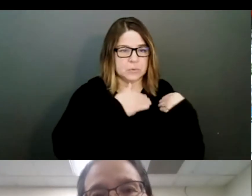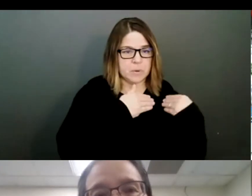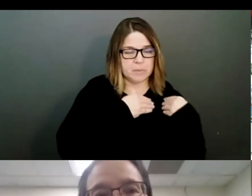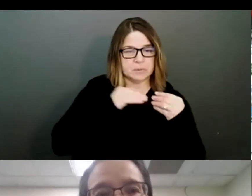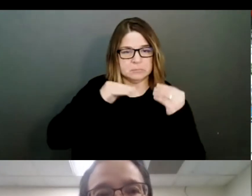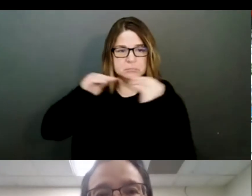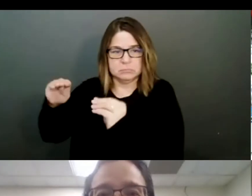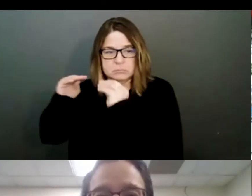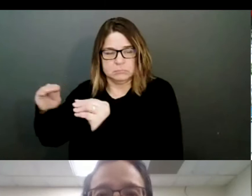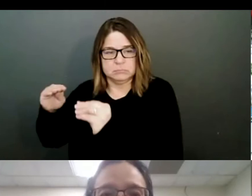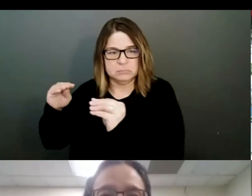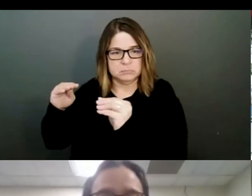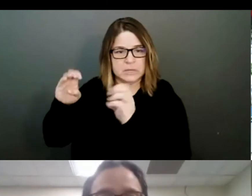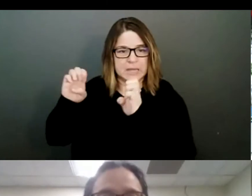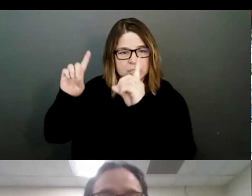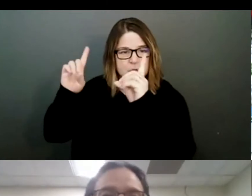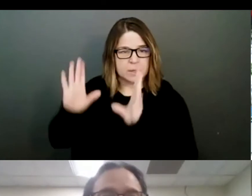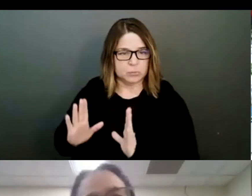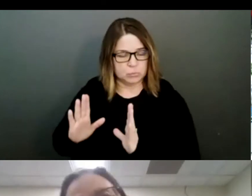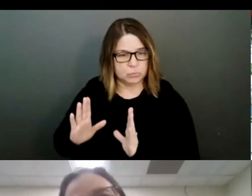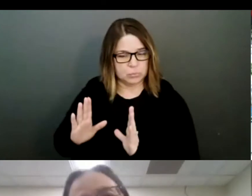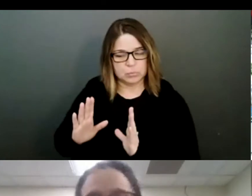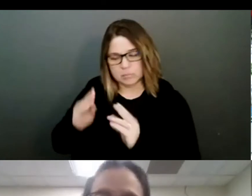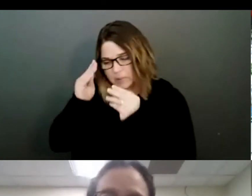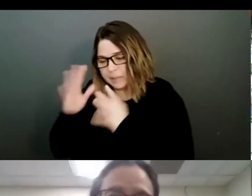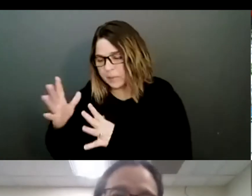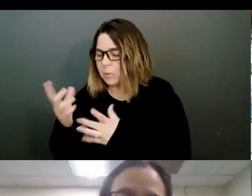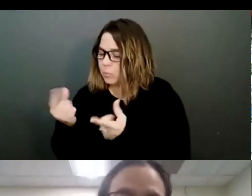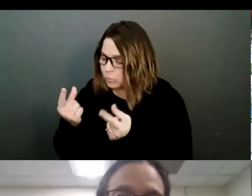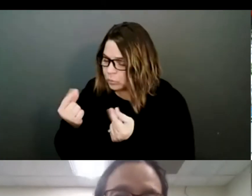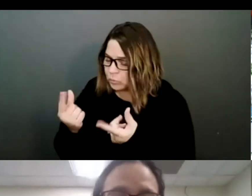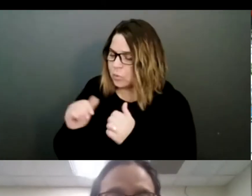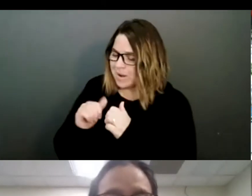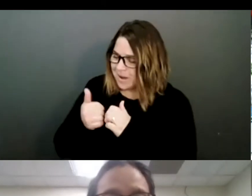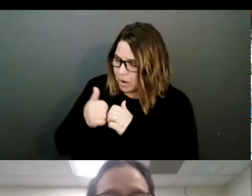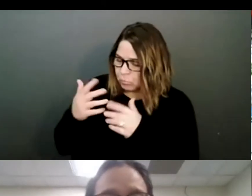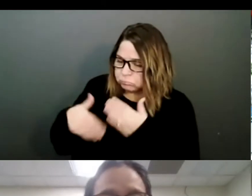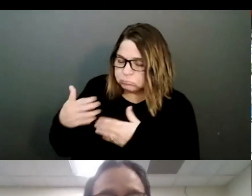let everybody know, well, this is what you should do, or this is how we're going to do that.